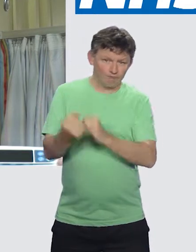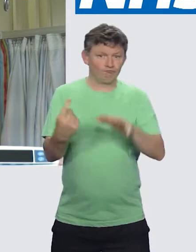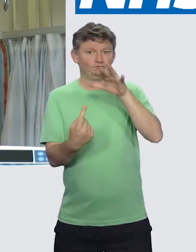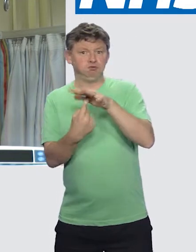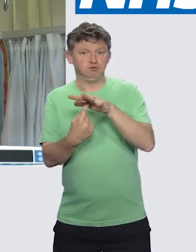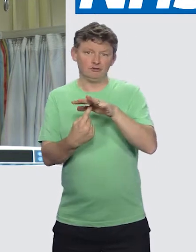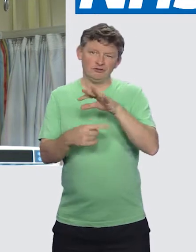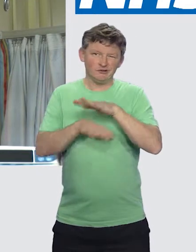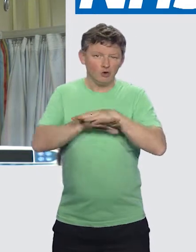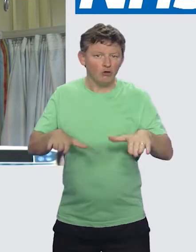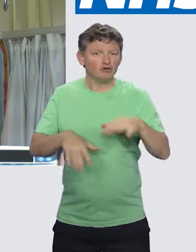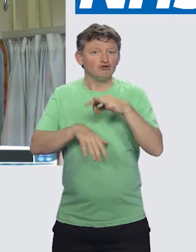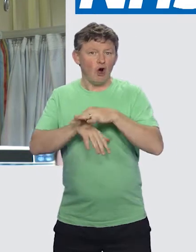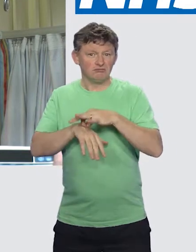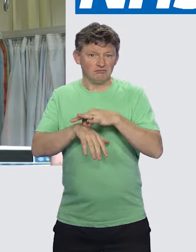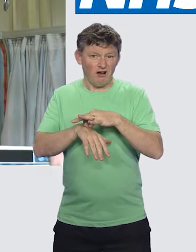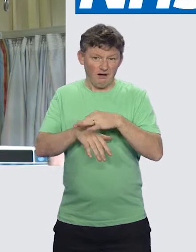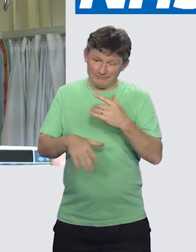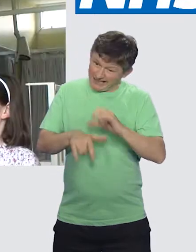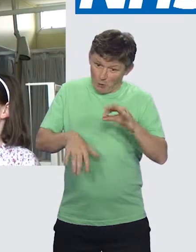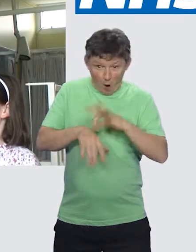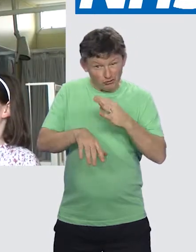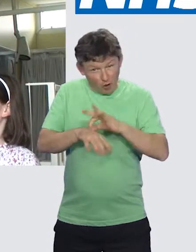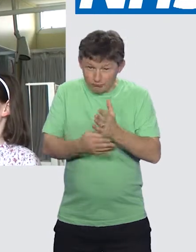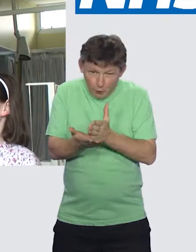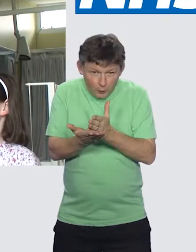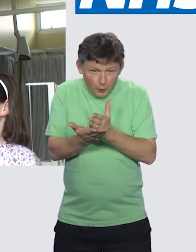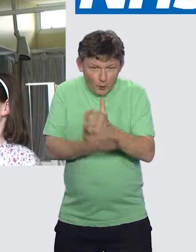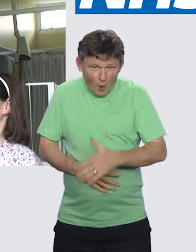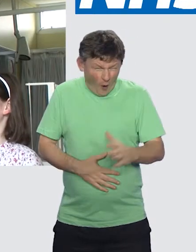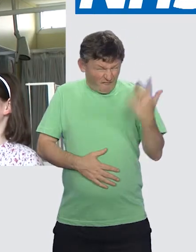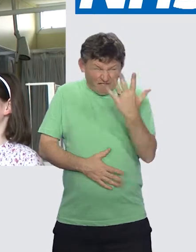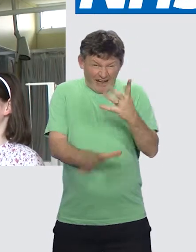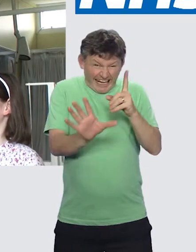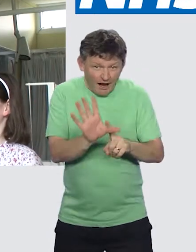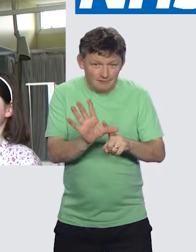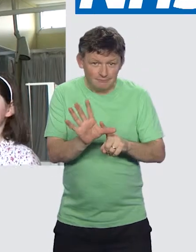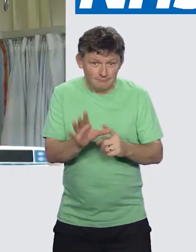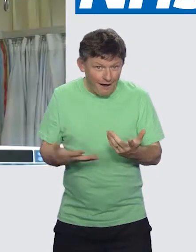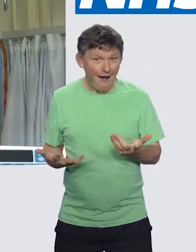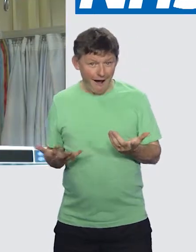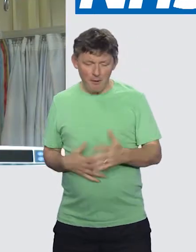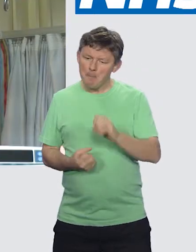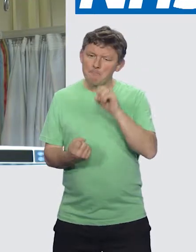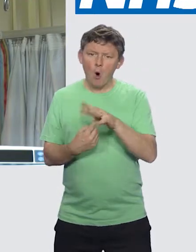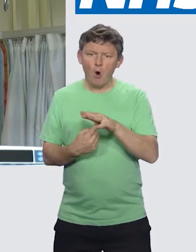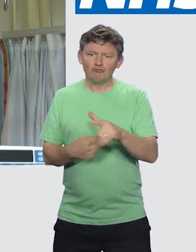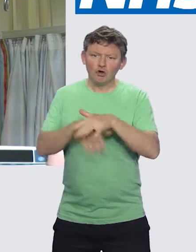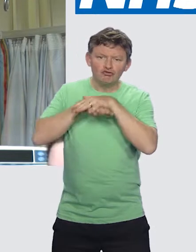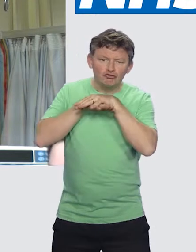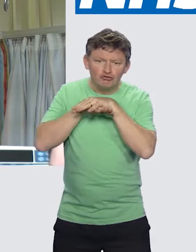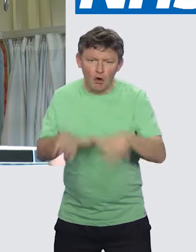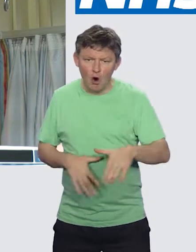But you're working as a doctor all the way through that. So it takes 15 years? Yes. But that's important